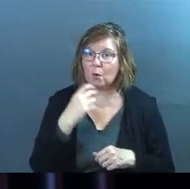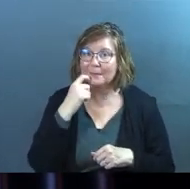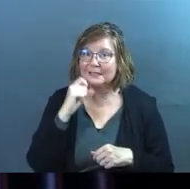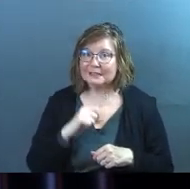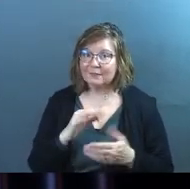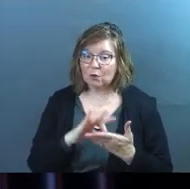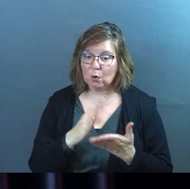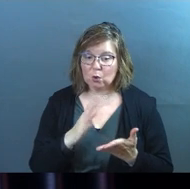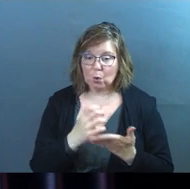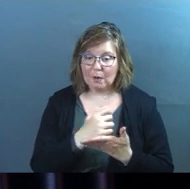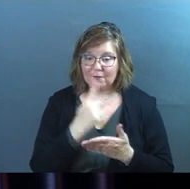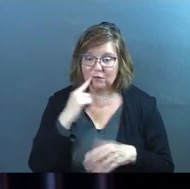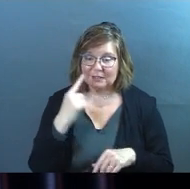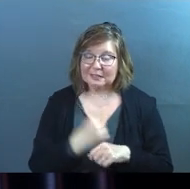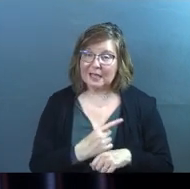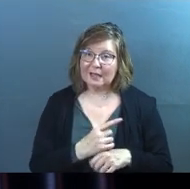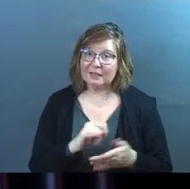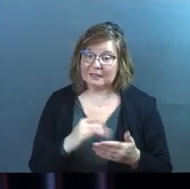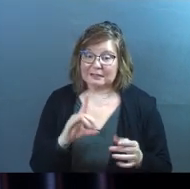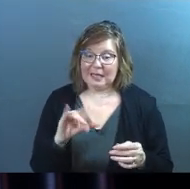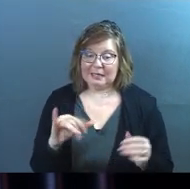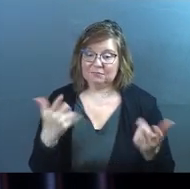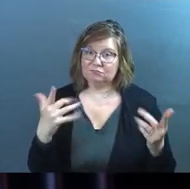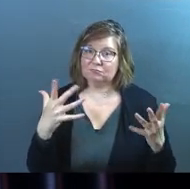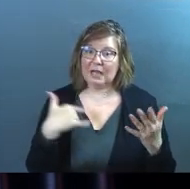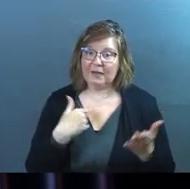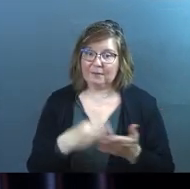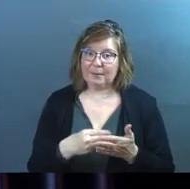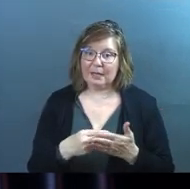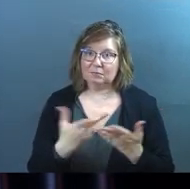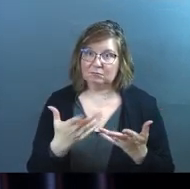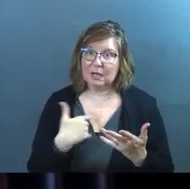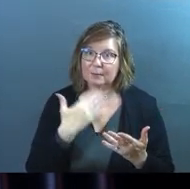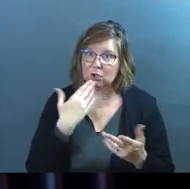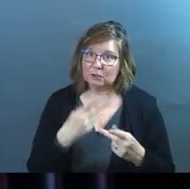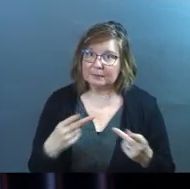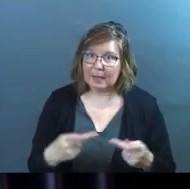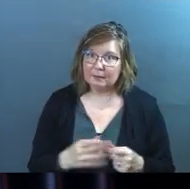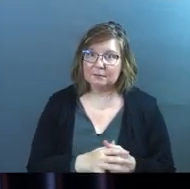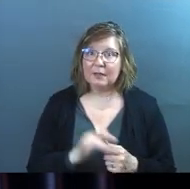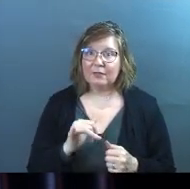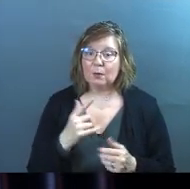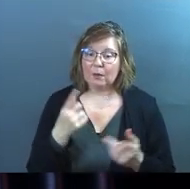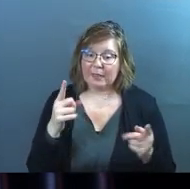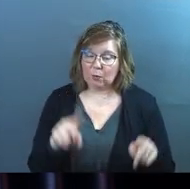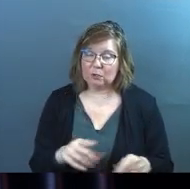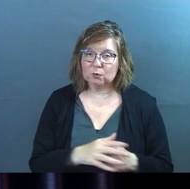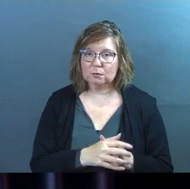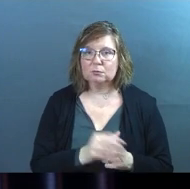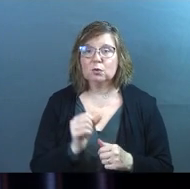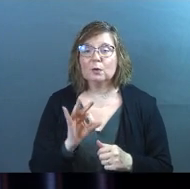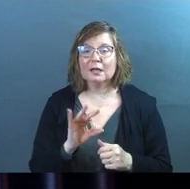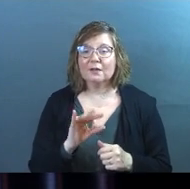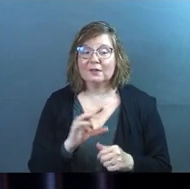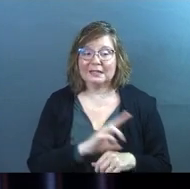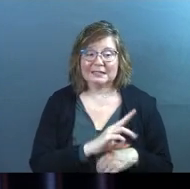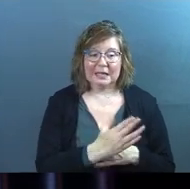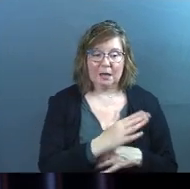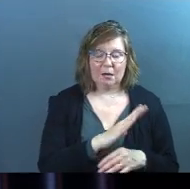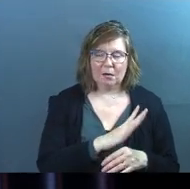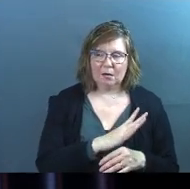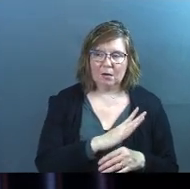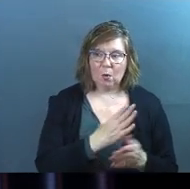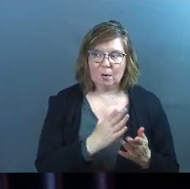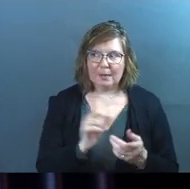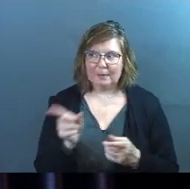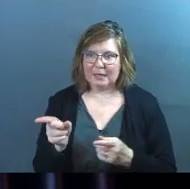of like, hey, here's your wage for the day. That's I did it. I got some money in my pocket. I'm in a good spot. That's what they agreed to. And so if you're the 6 a.m. worker, you're like, oh,